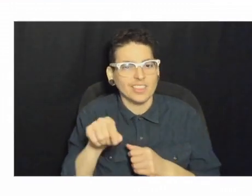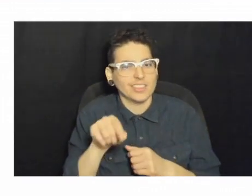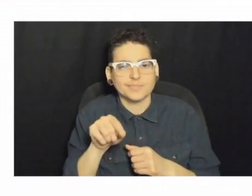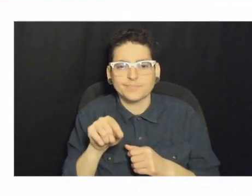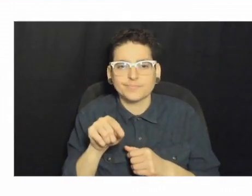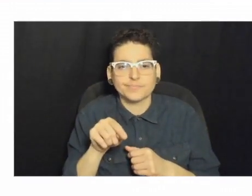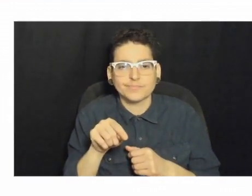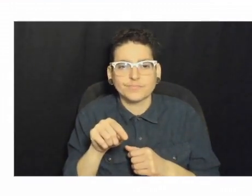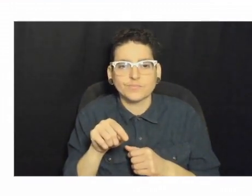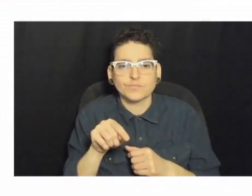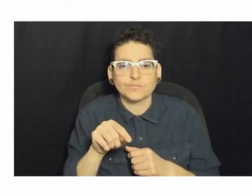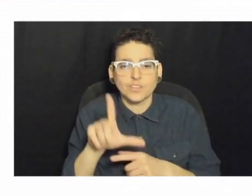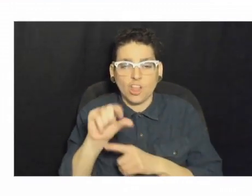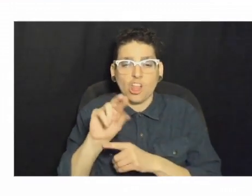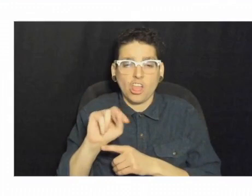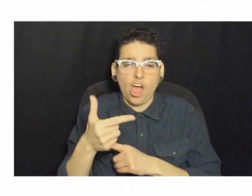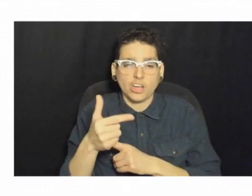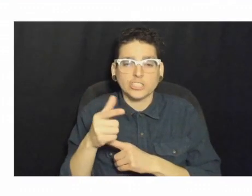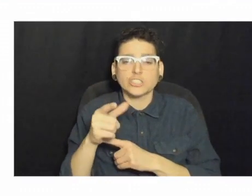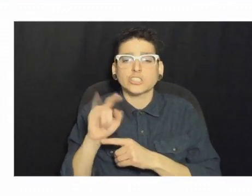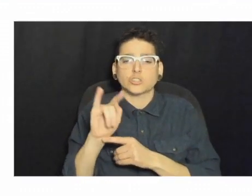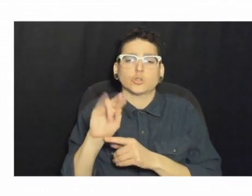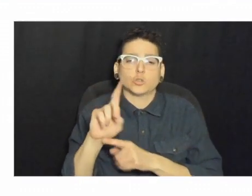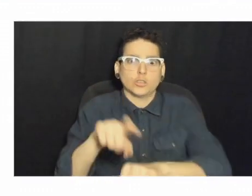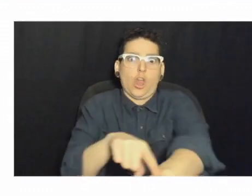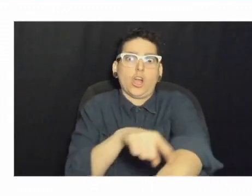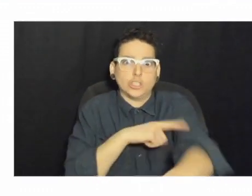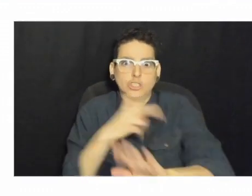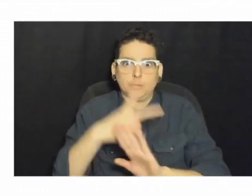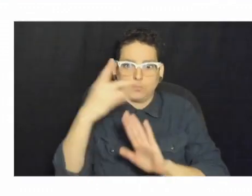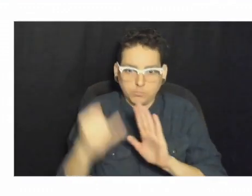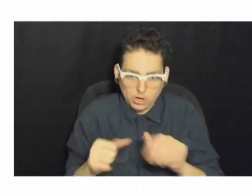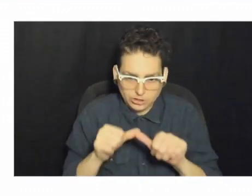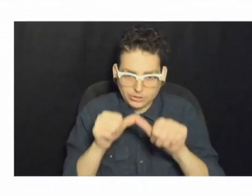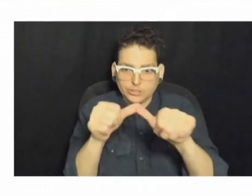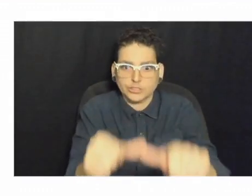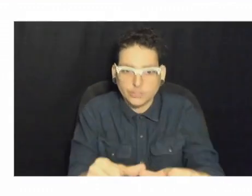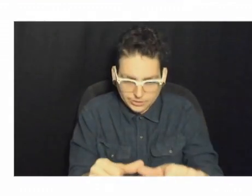A second theme that's coming across too is that